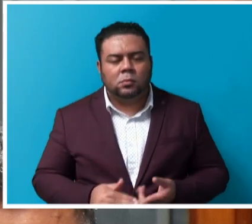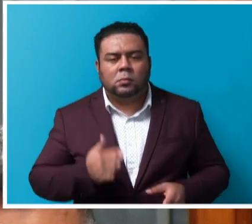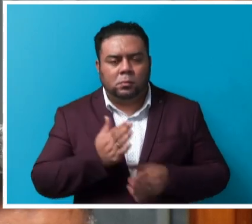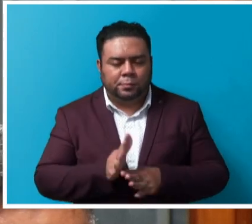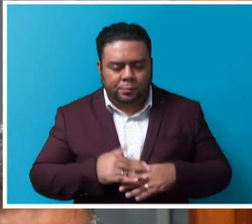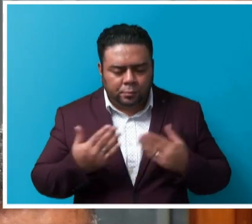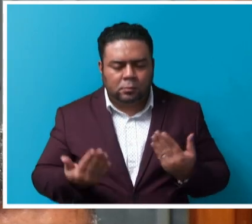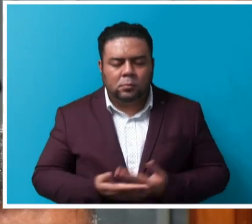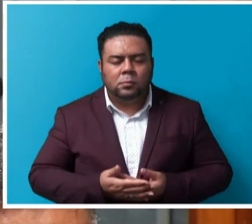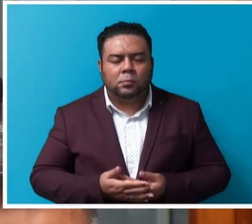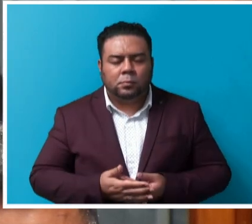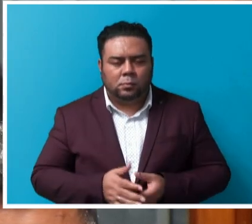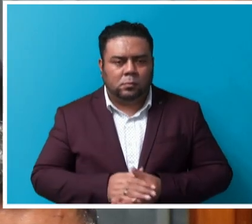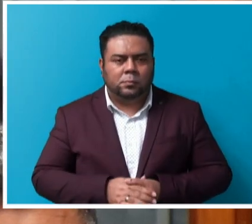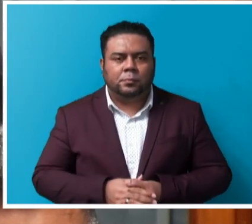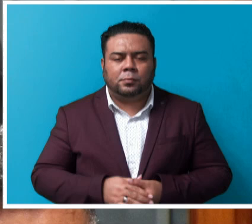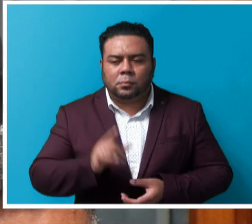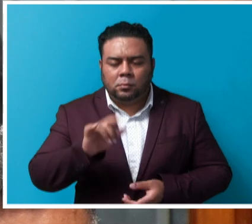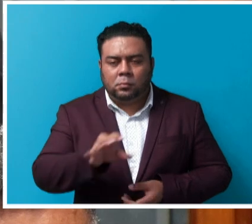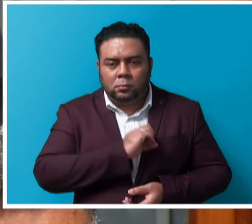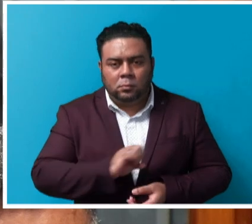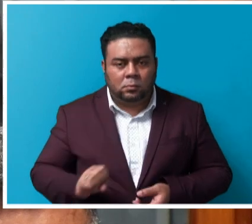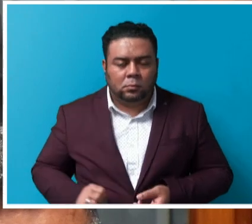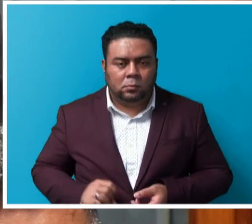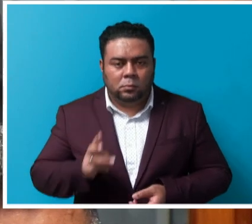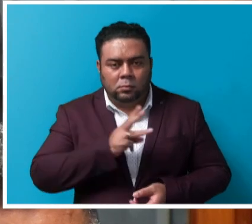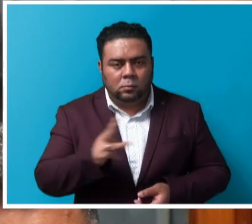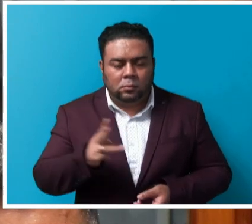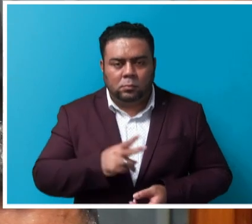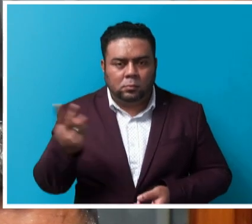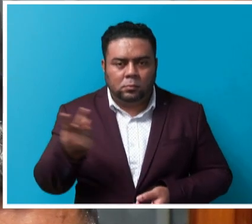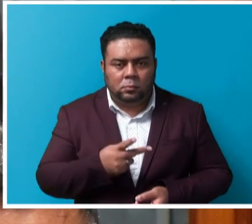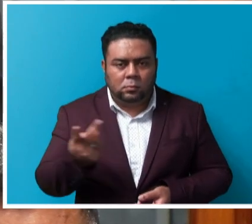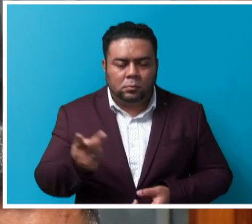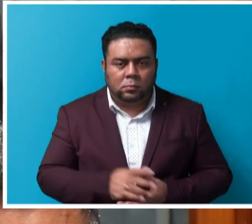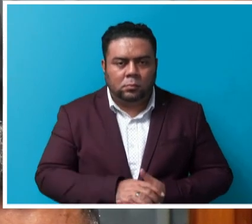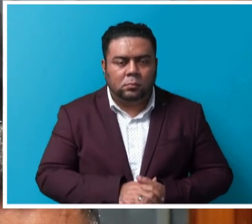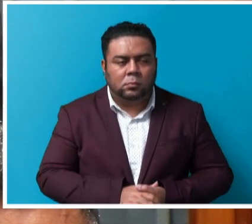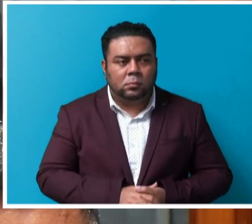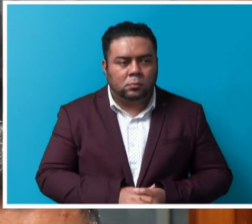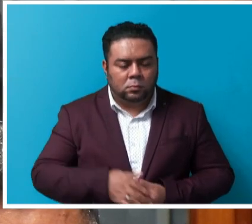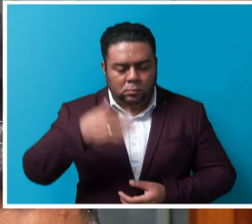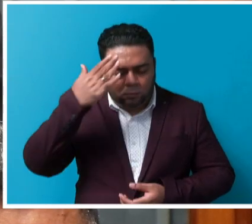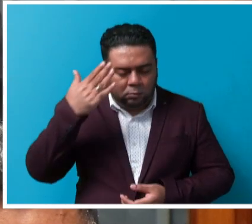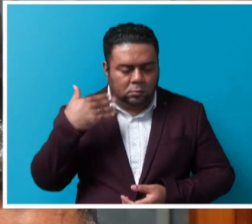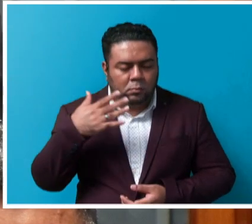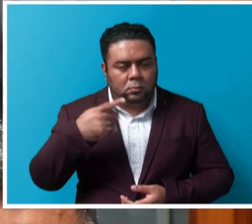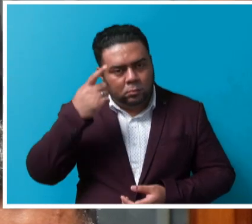Mr. Speaker, sir, His Excellency's words serve as both a reminder and a call to